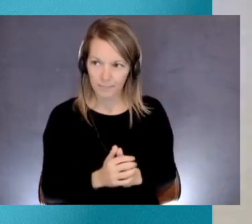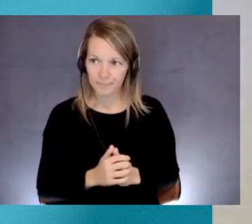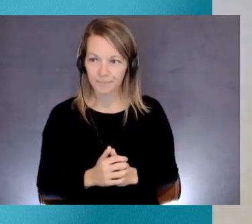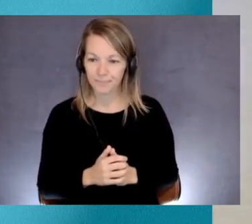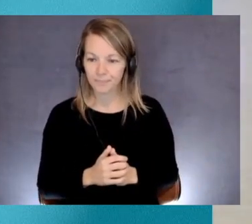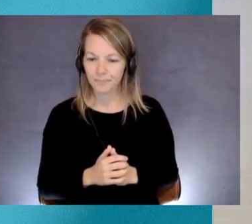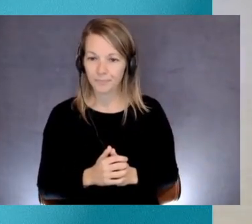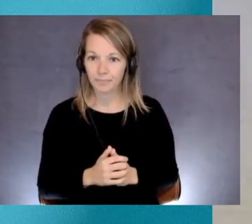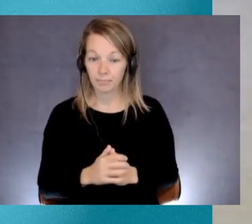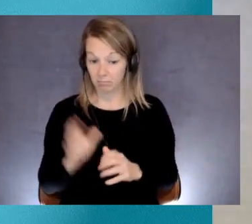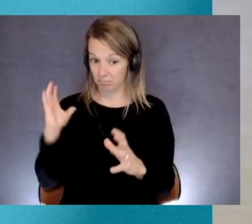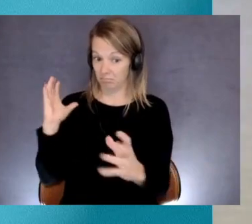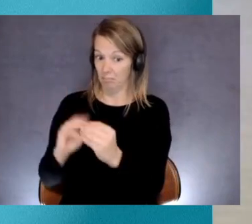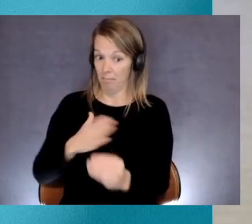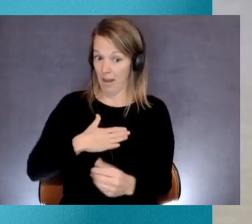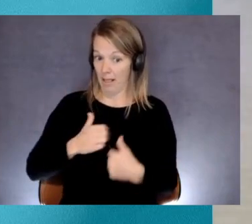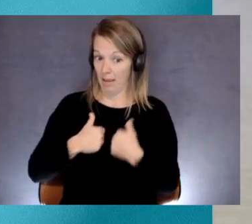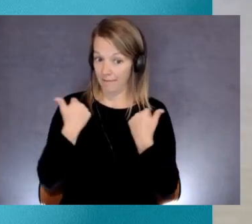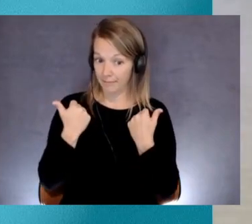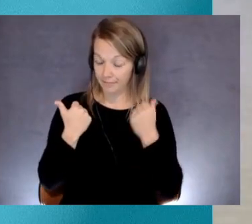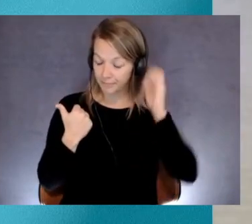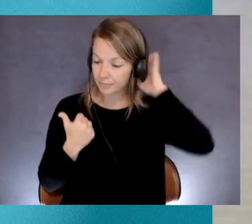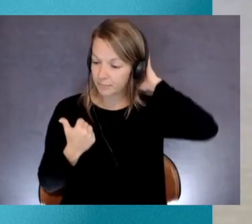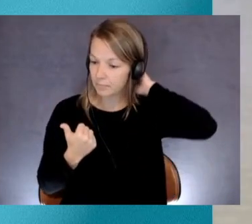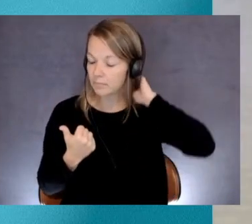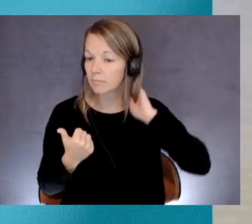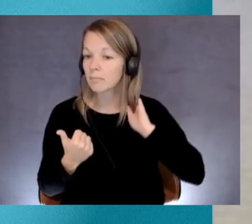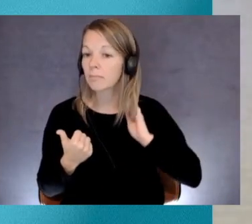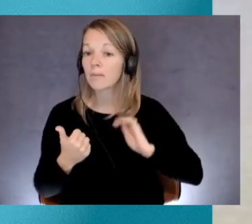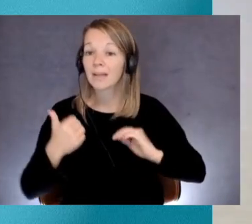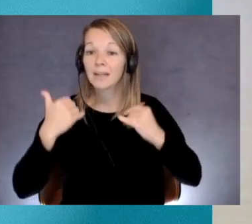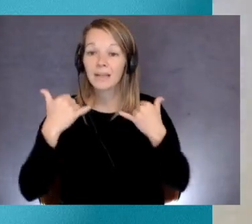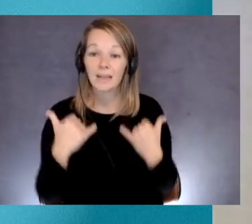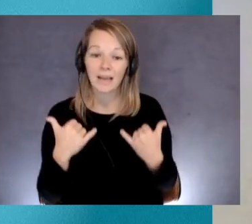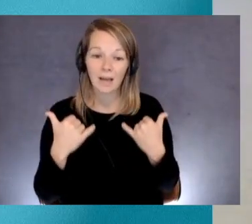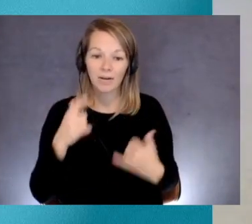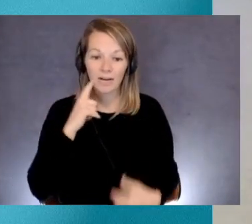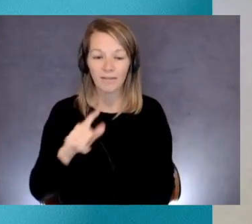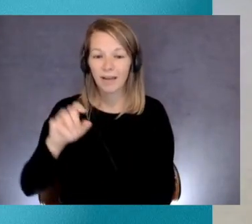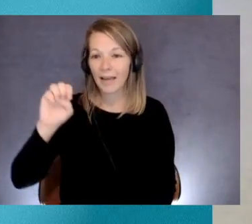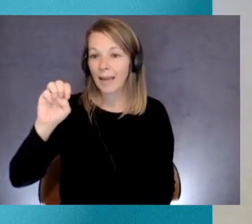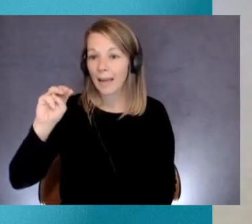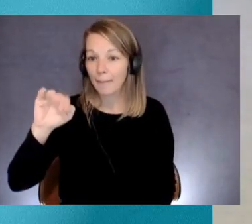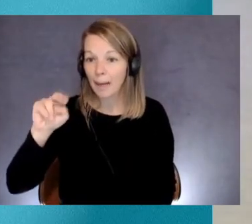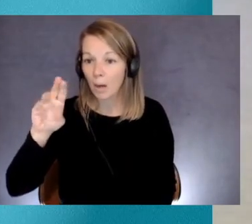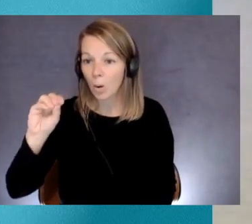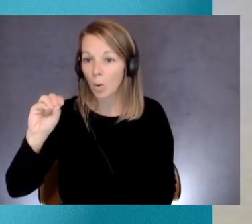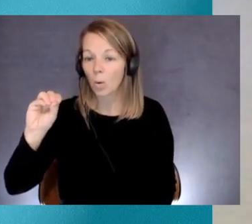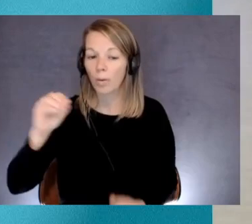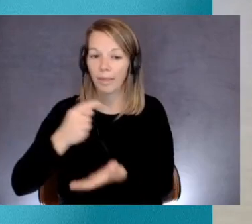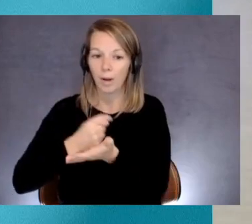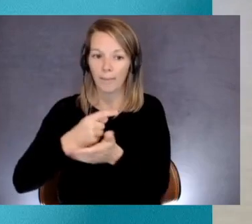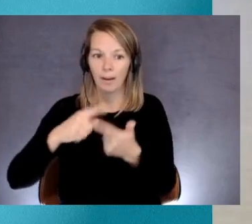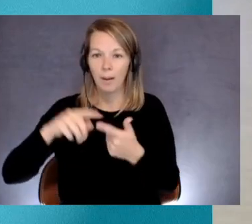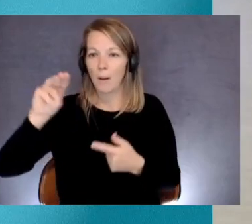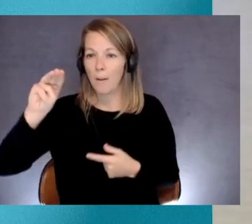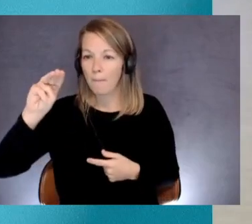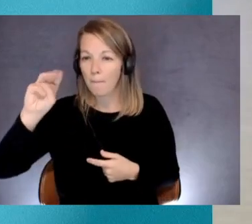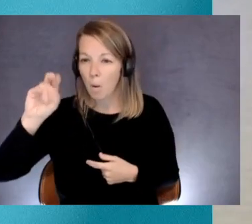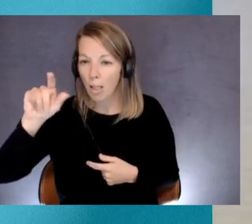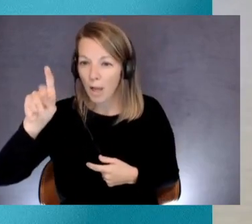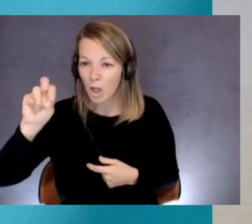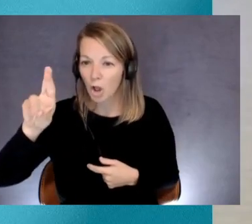In my lifetime, we now have immunotherapy, molecular targeted therapy. People with stage